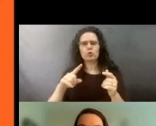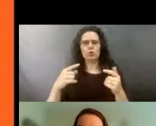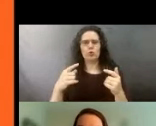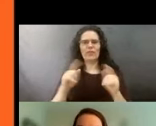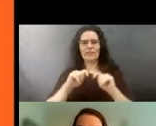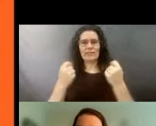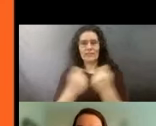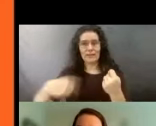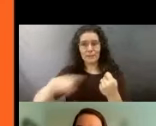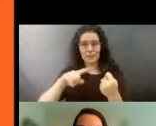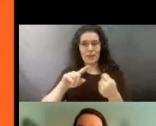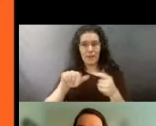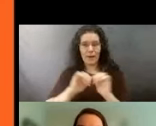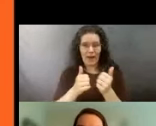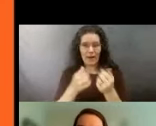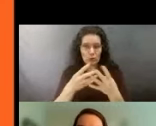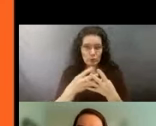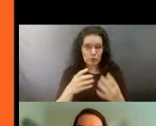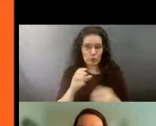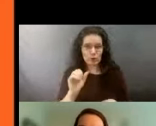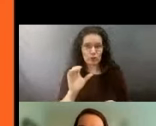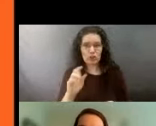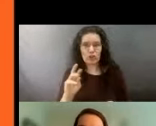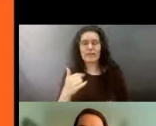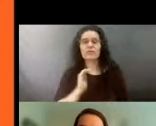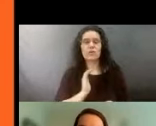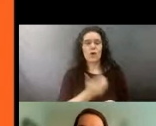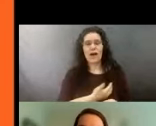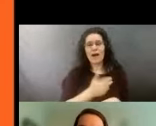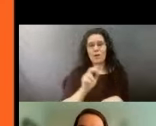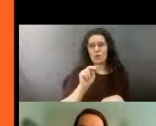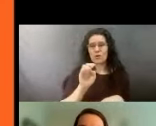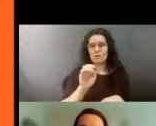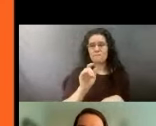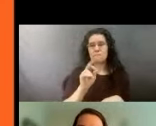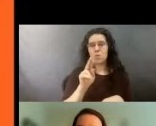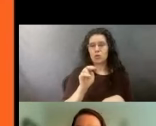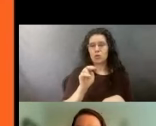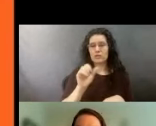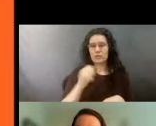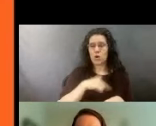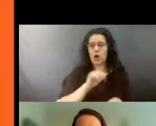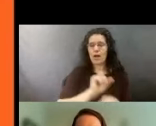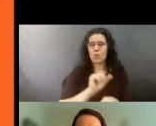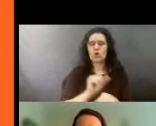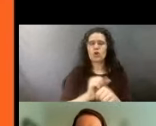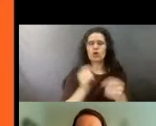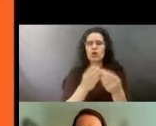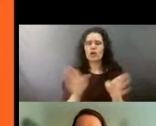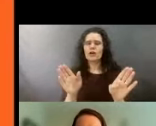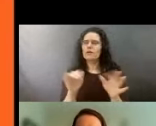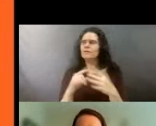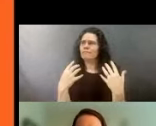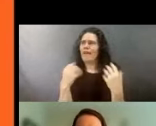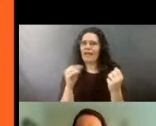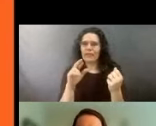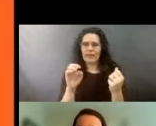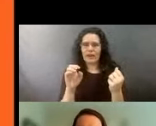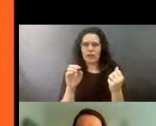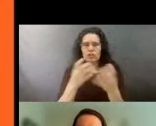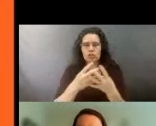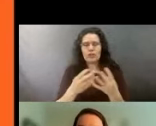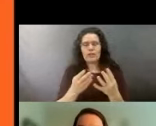this screening? So for example, at Nemours, we're doing enterprise-wide social determinants of health screening that's done through